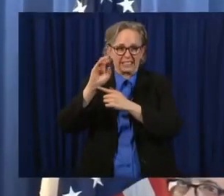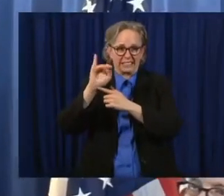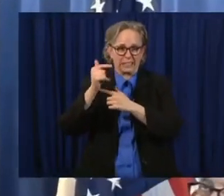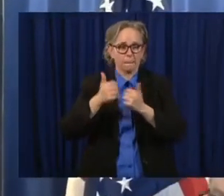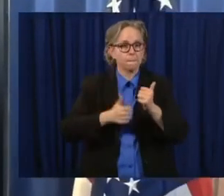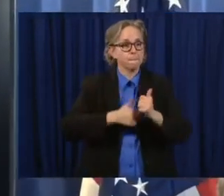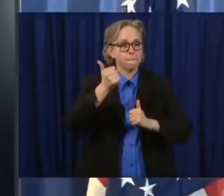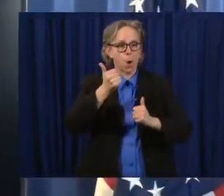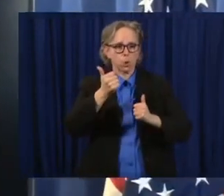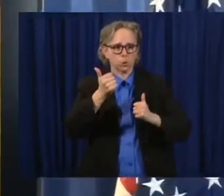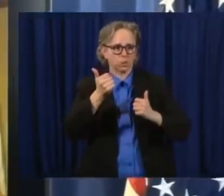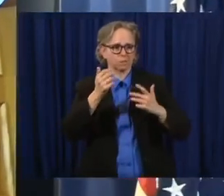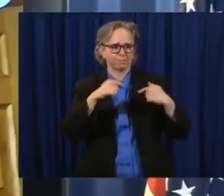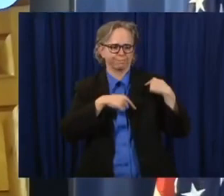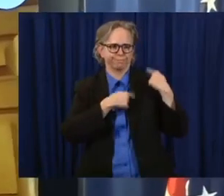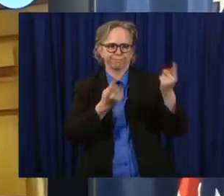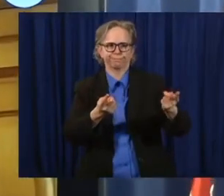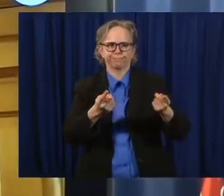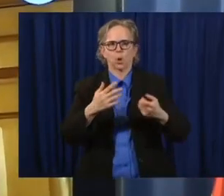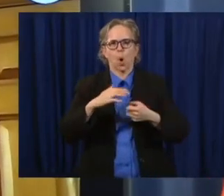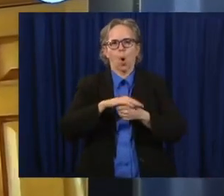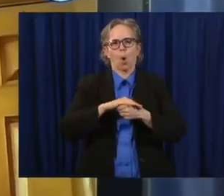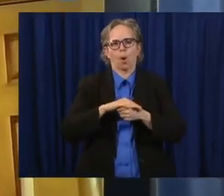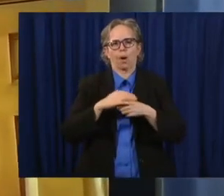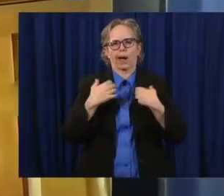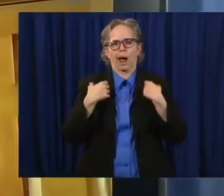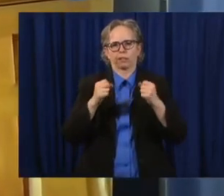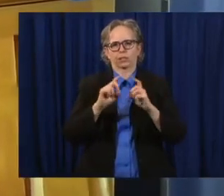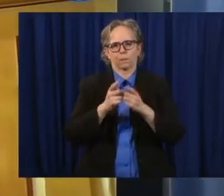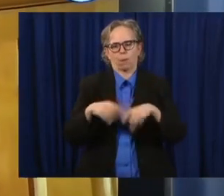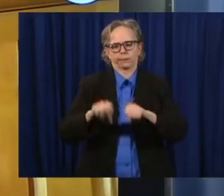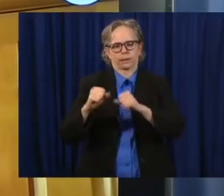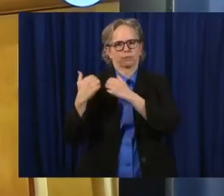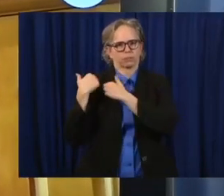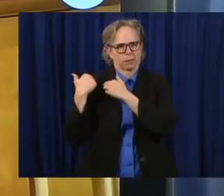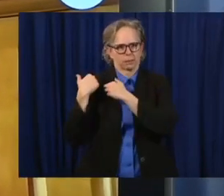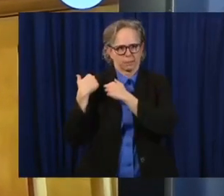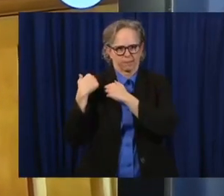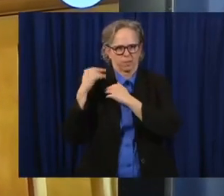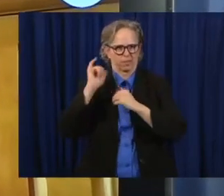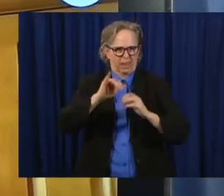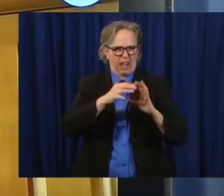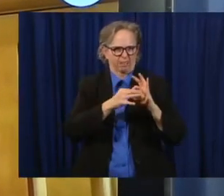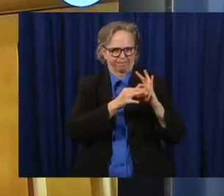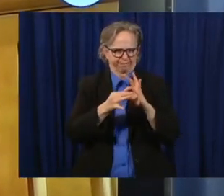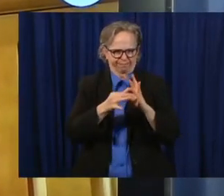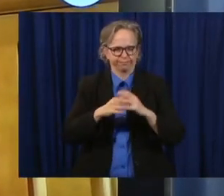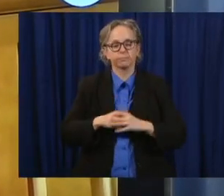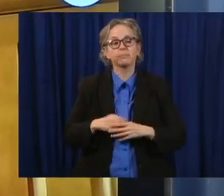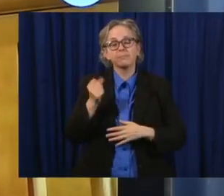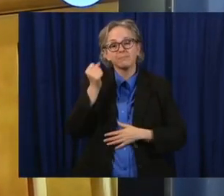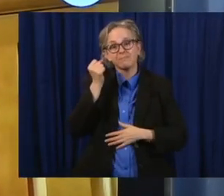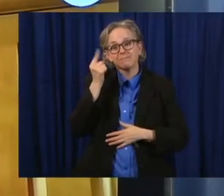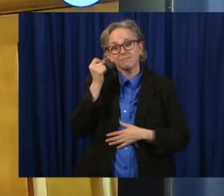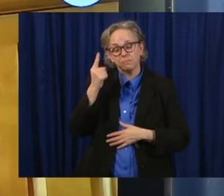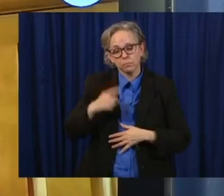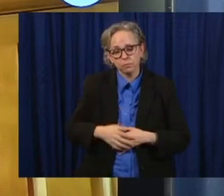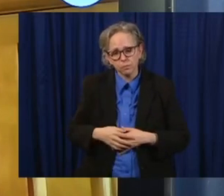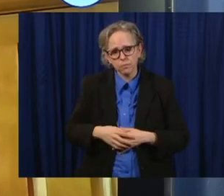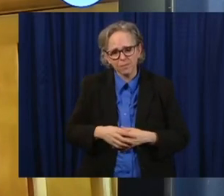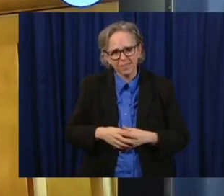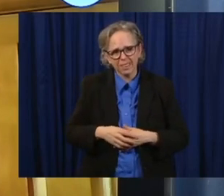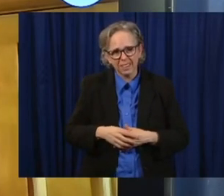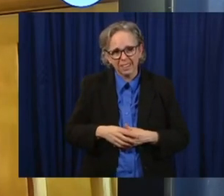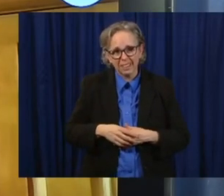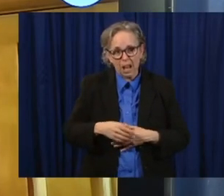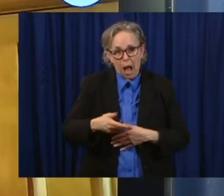local health department function. So deployment to the local health departments is what would happen. Now, although we don't have the hired